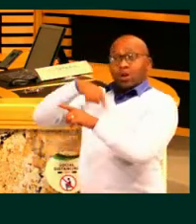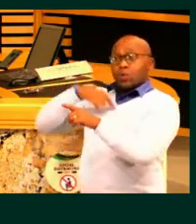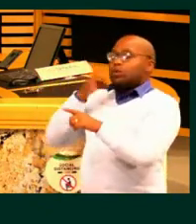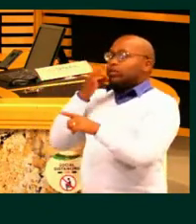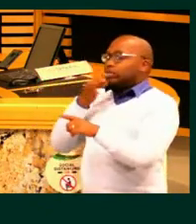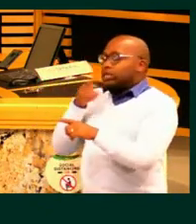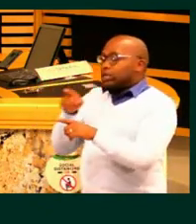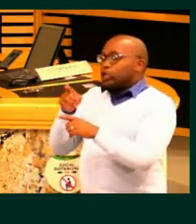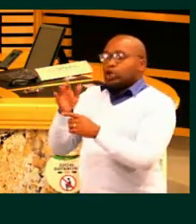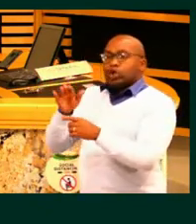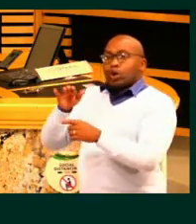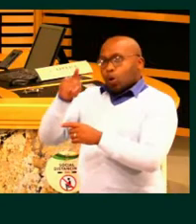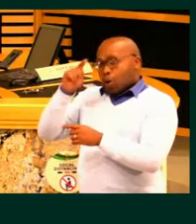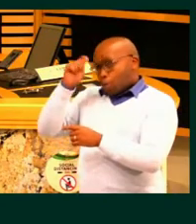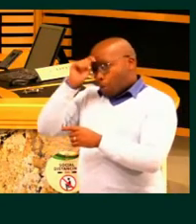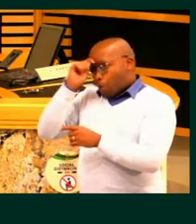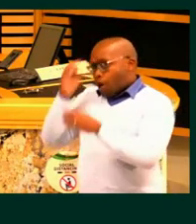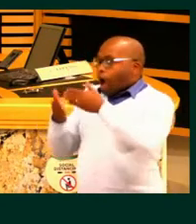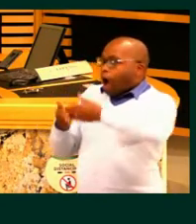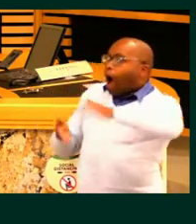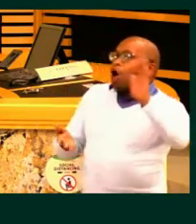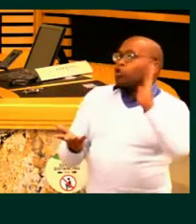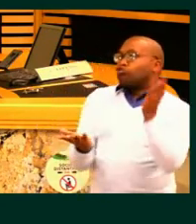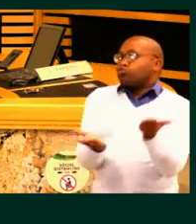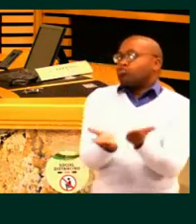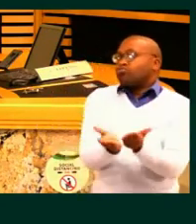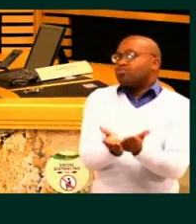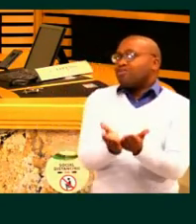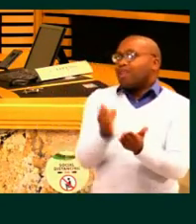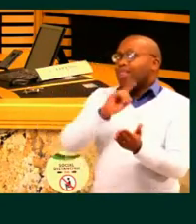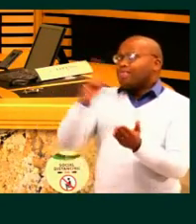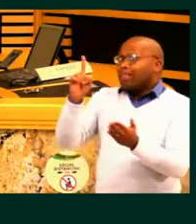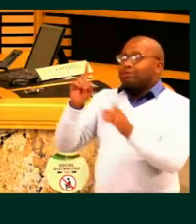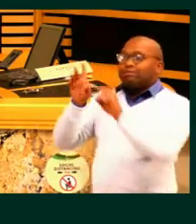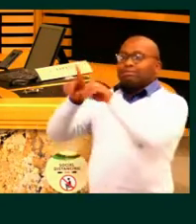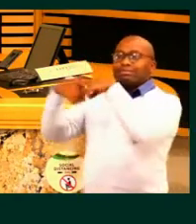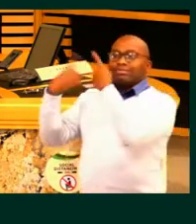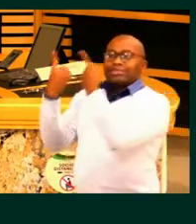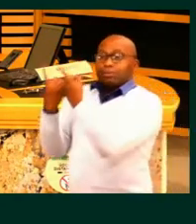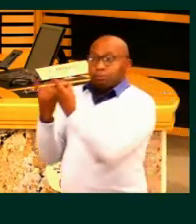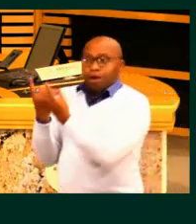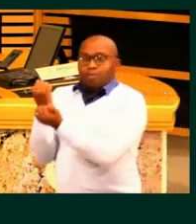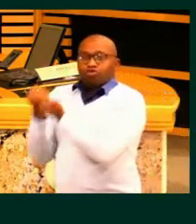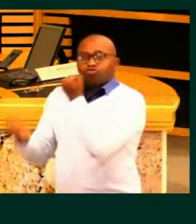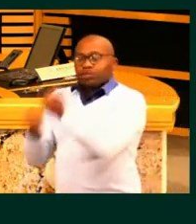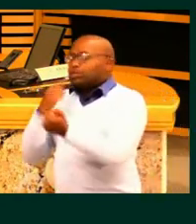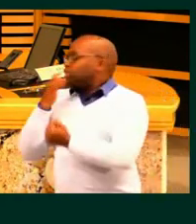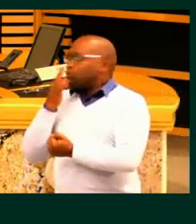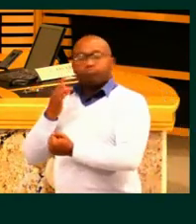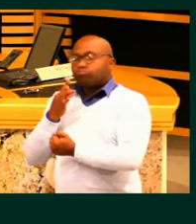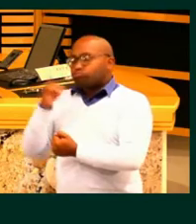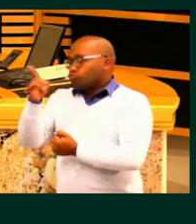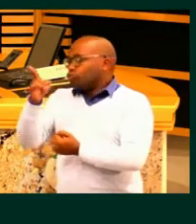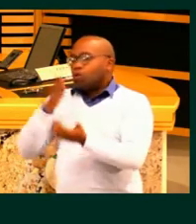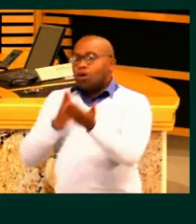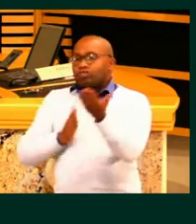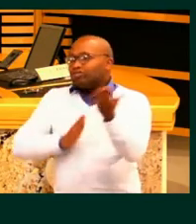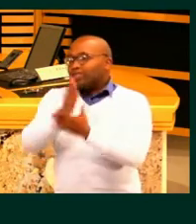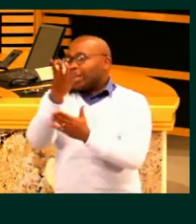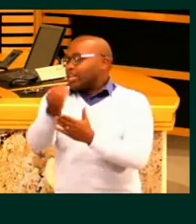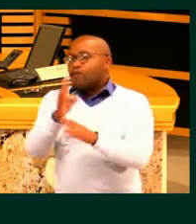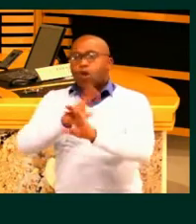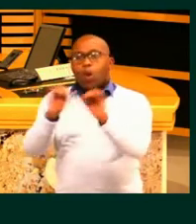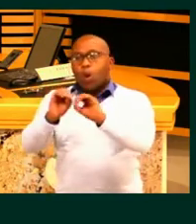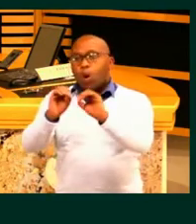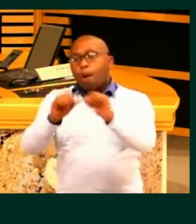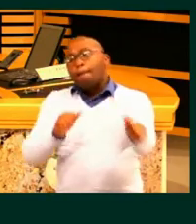Prevail on the matter in terms of the evidence leading H the the the subs in in that particular matter so I'm saying let's